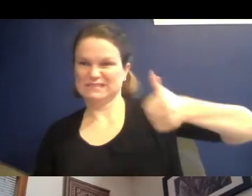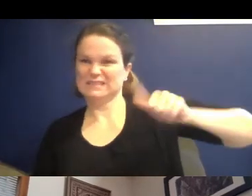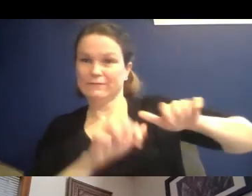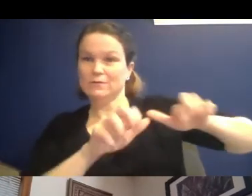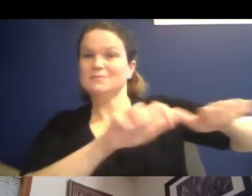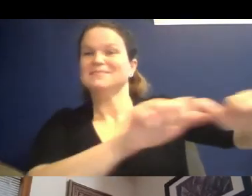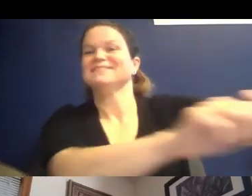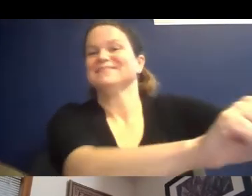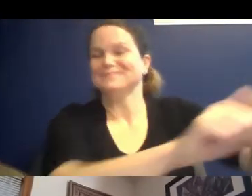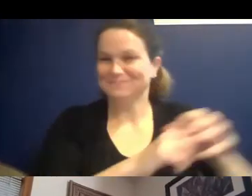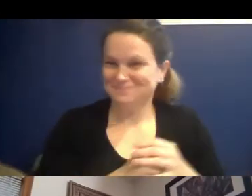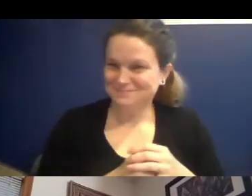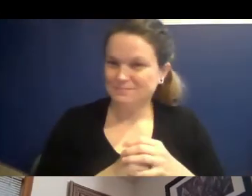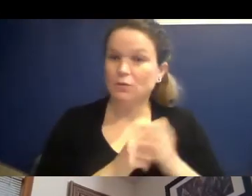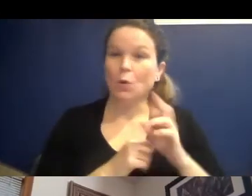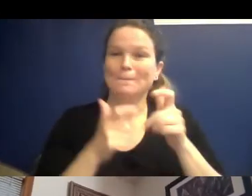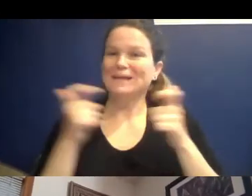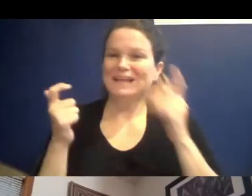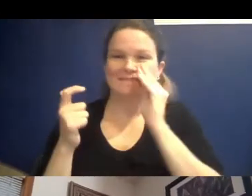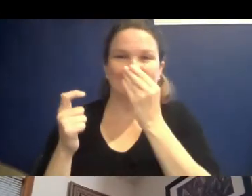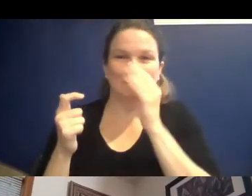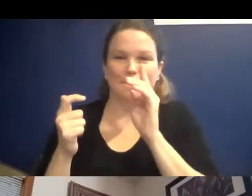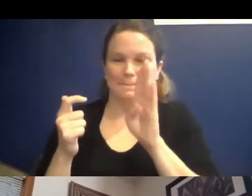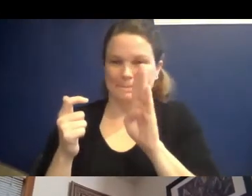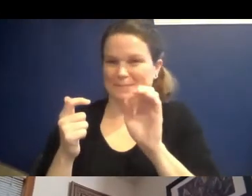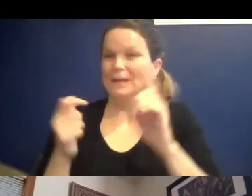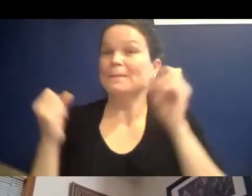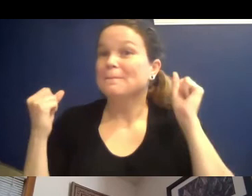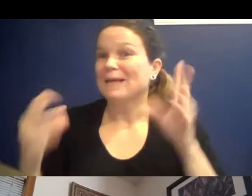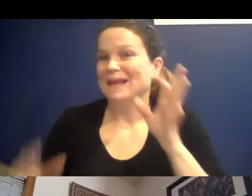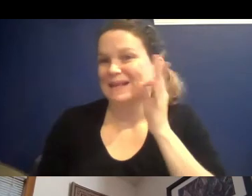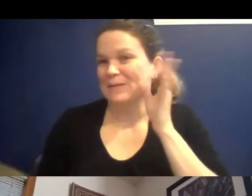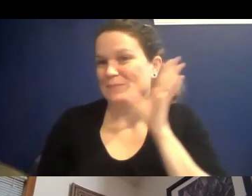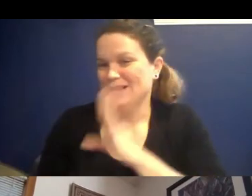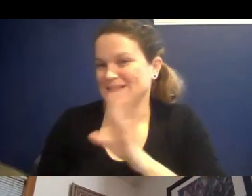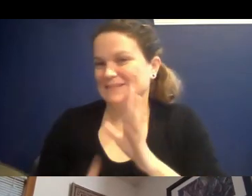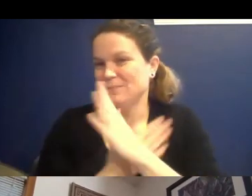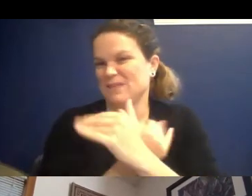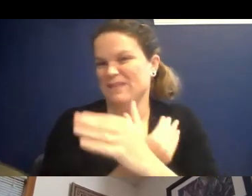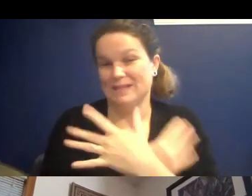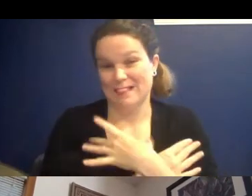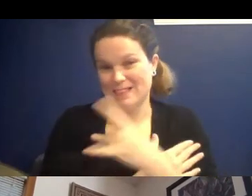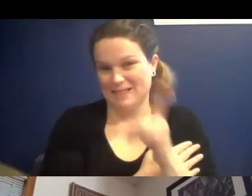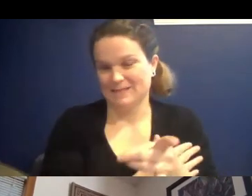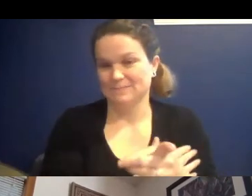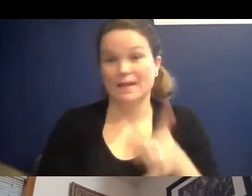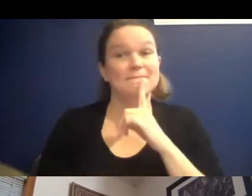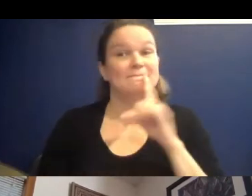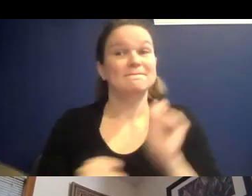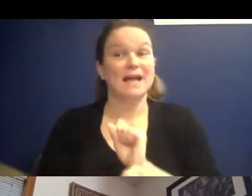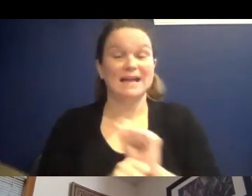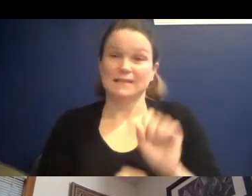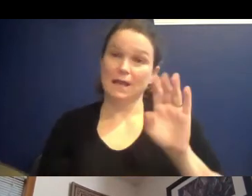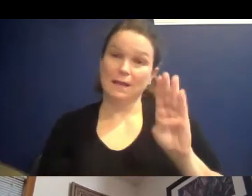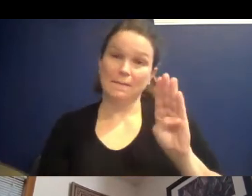in a large flower bed. It's attractive to many bees and butterflies. In fact, I find bumblebees